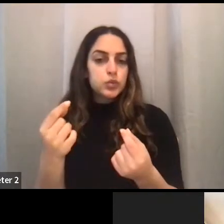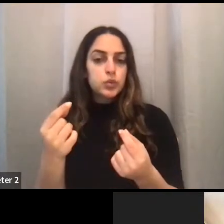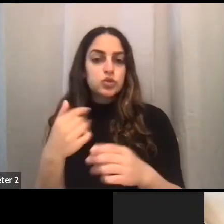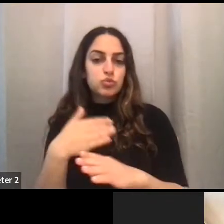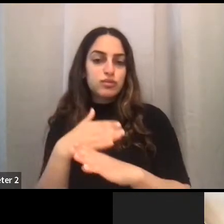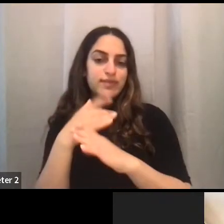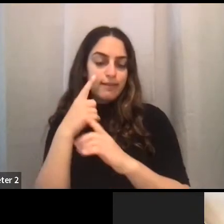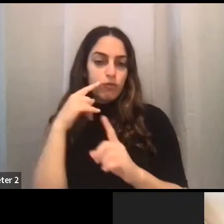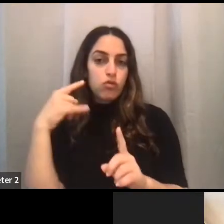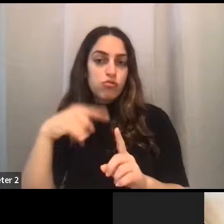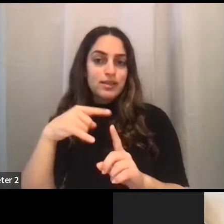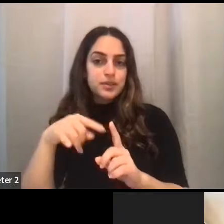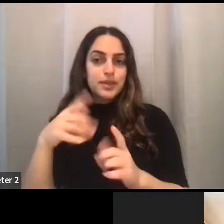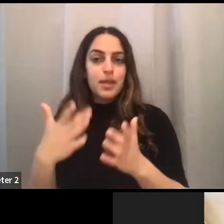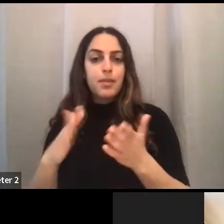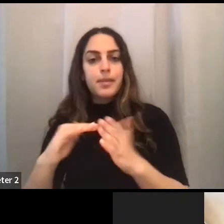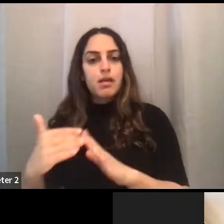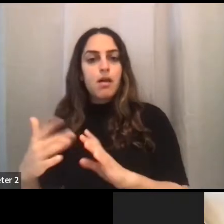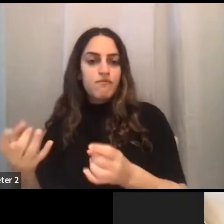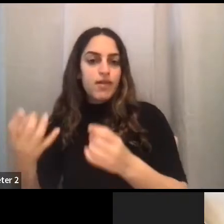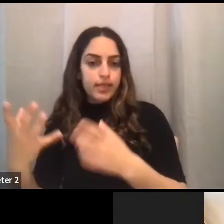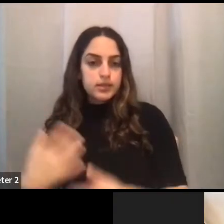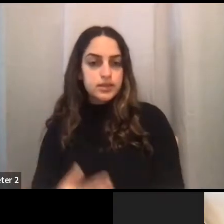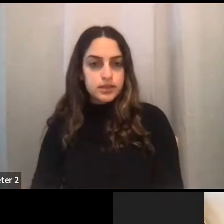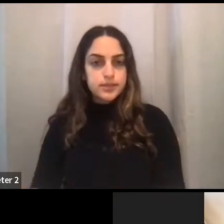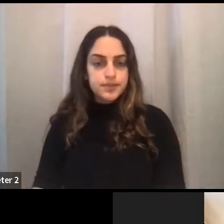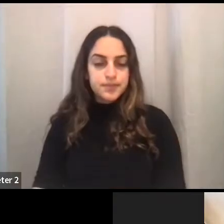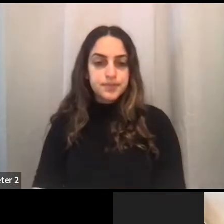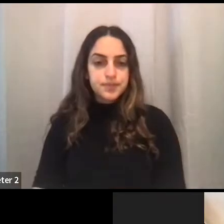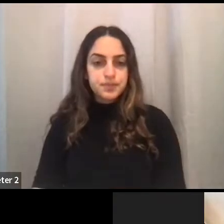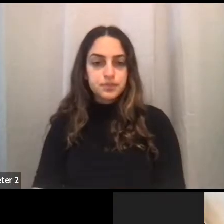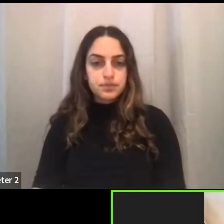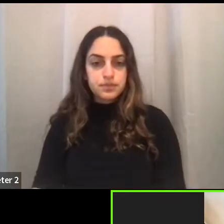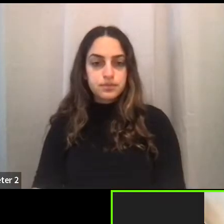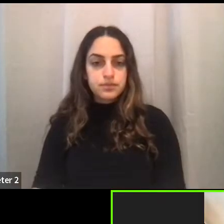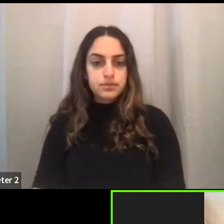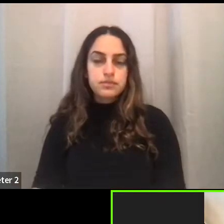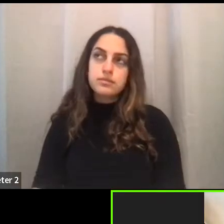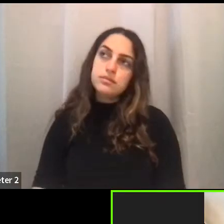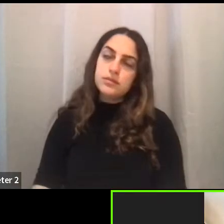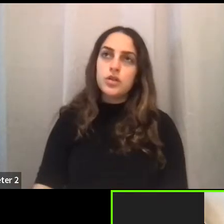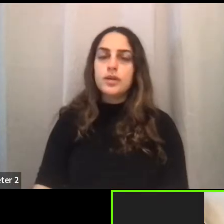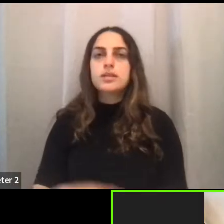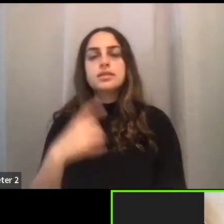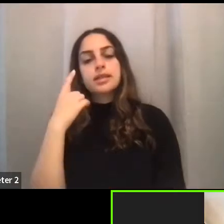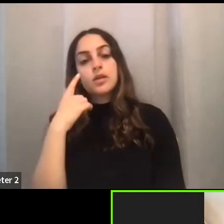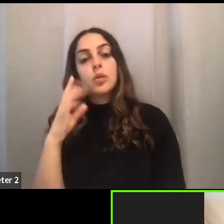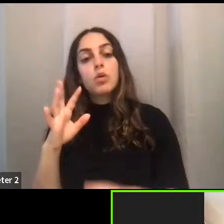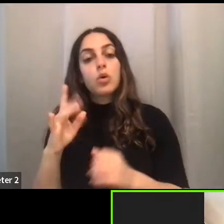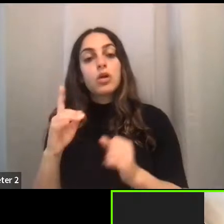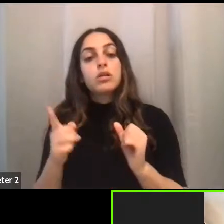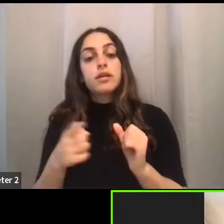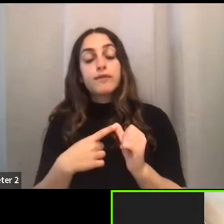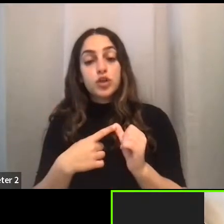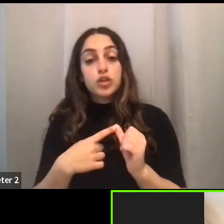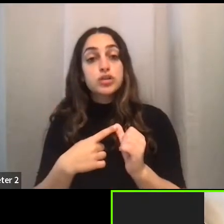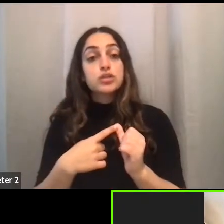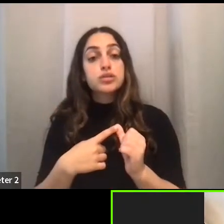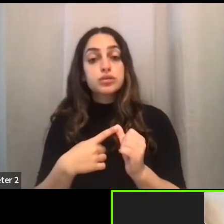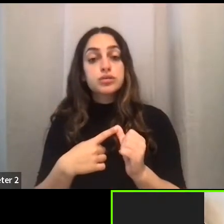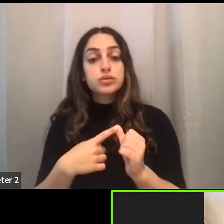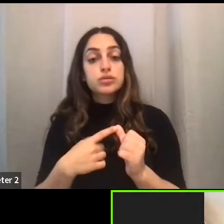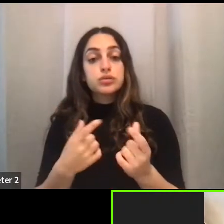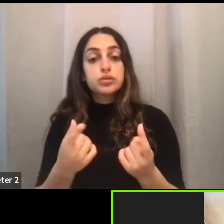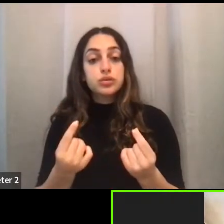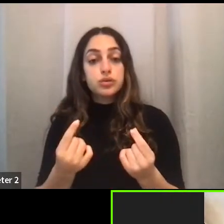harassment that might turn into violence oh that's deep well the first thing we can we can all do is